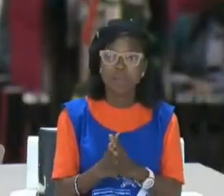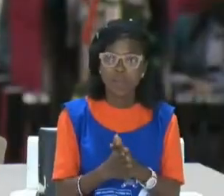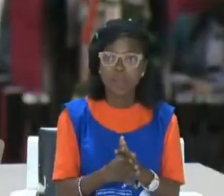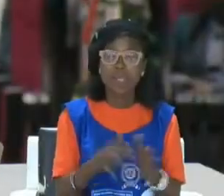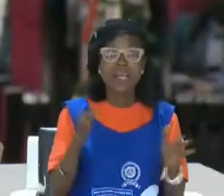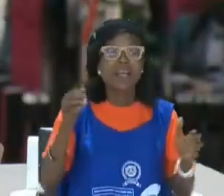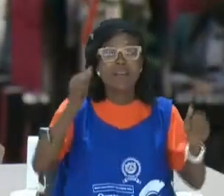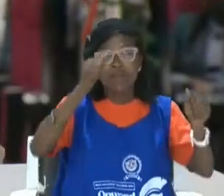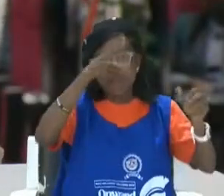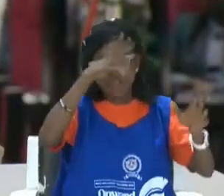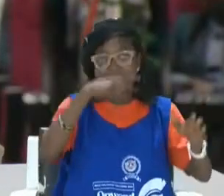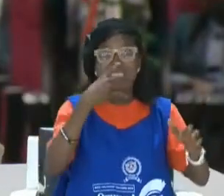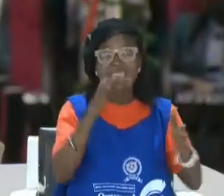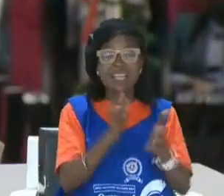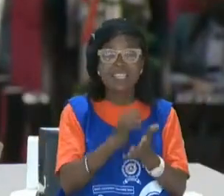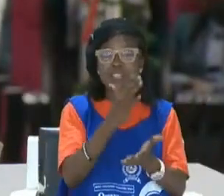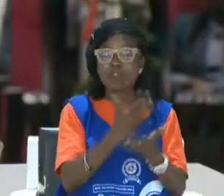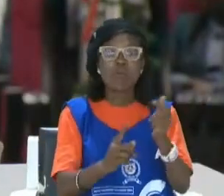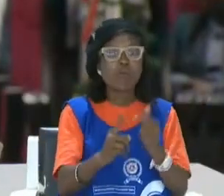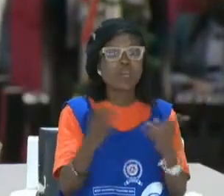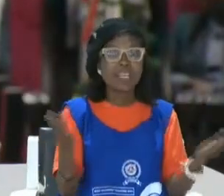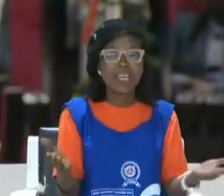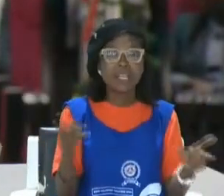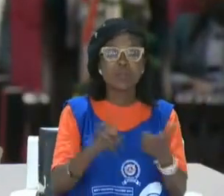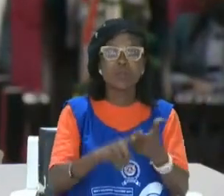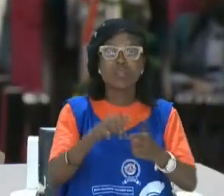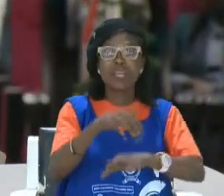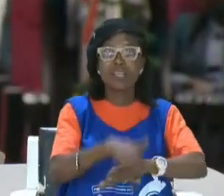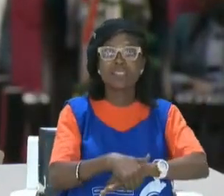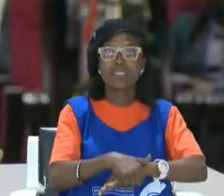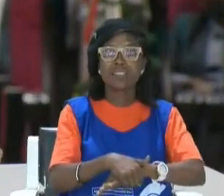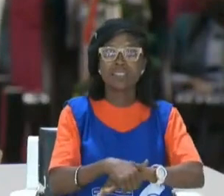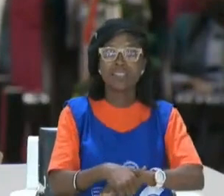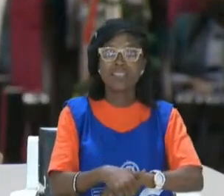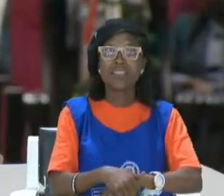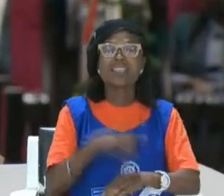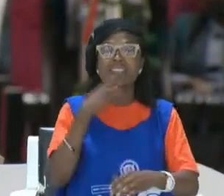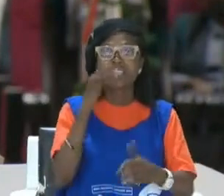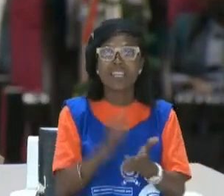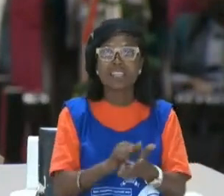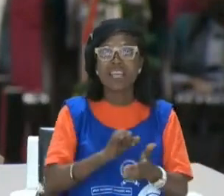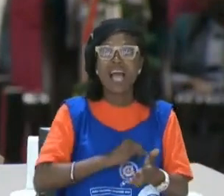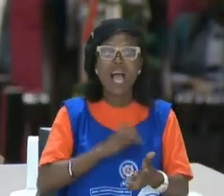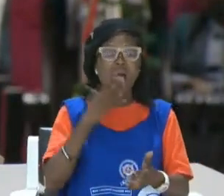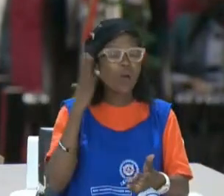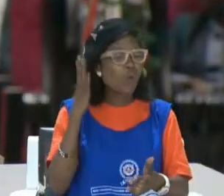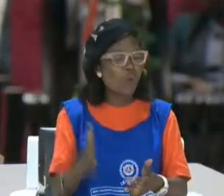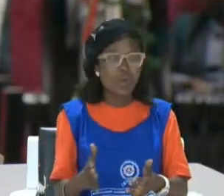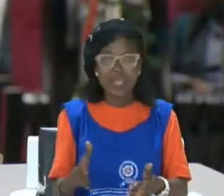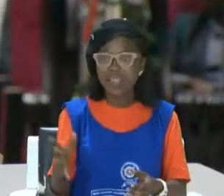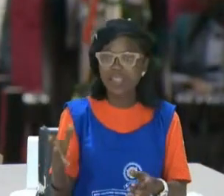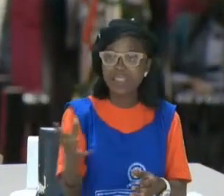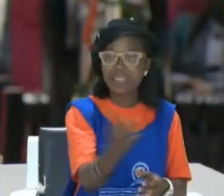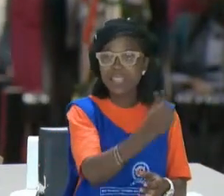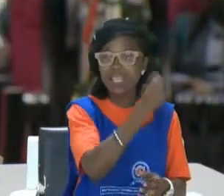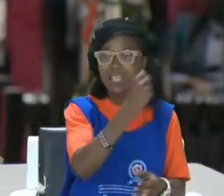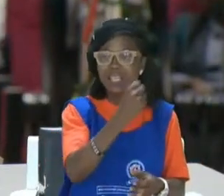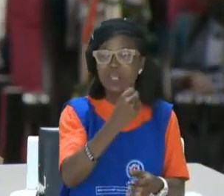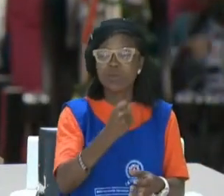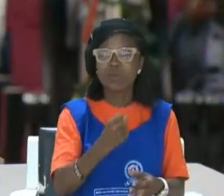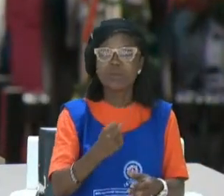Daddy said there's someone here tonight. He said, I will take sugar away from you and give you